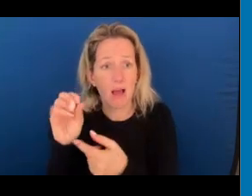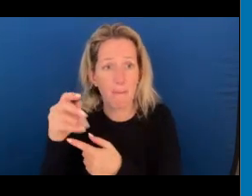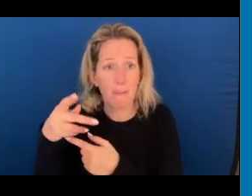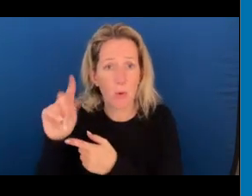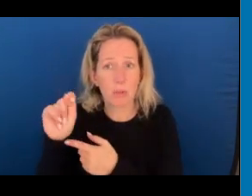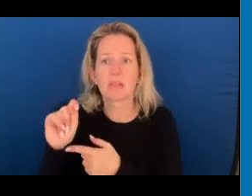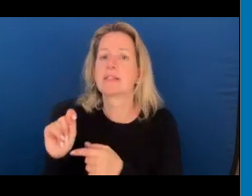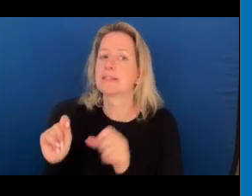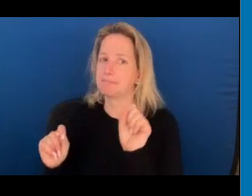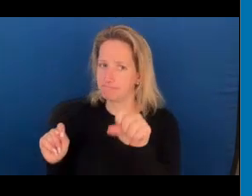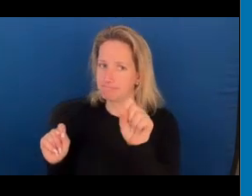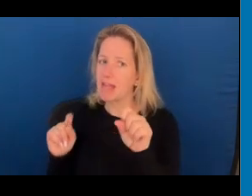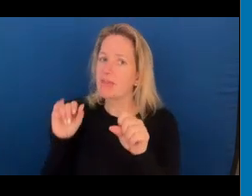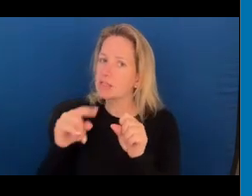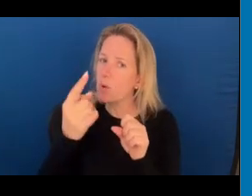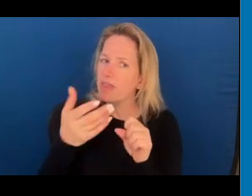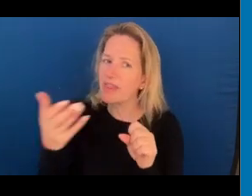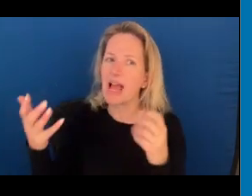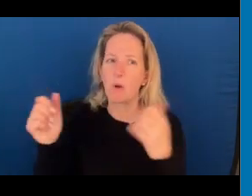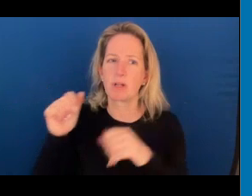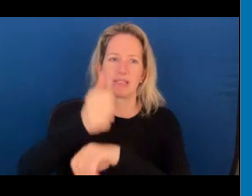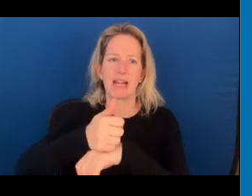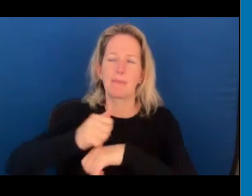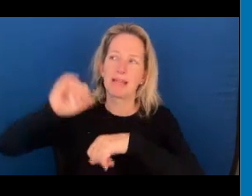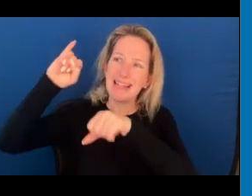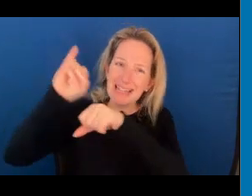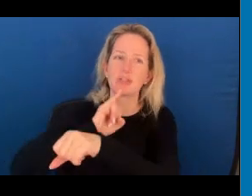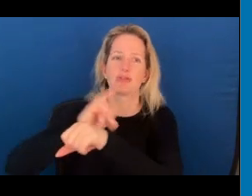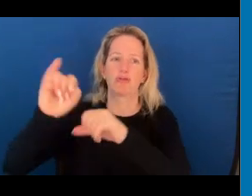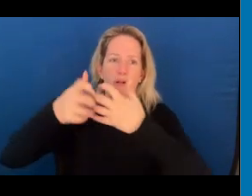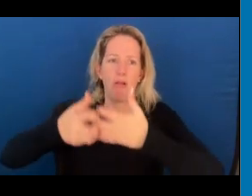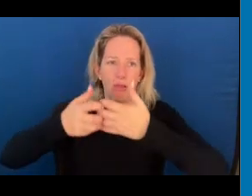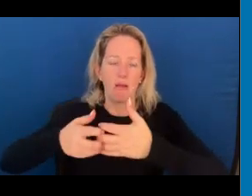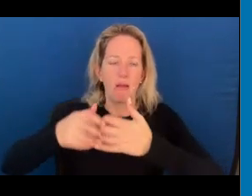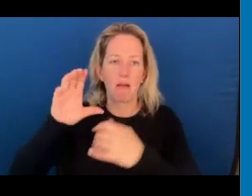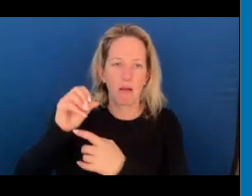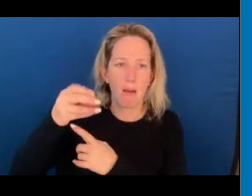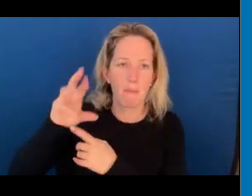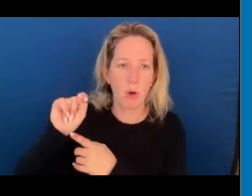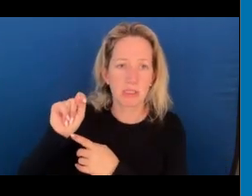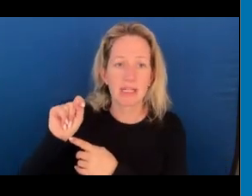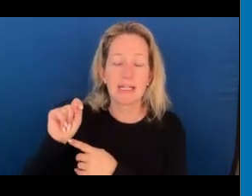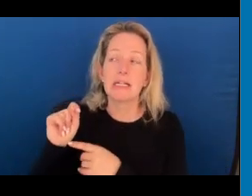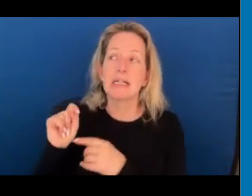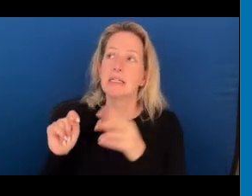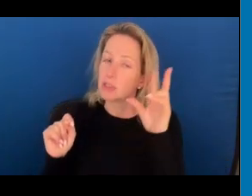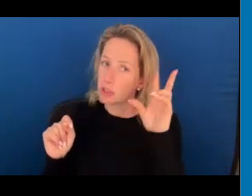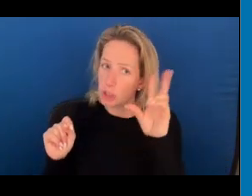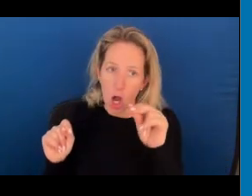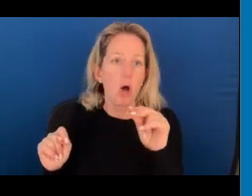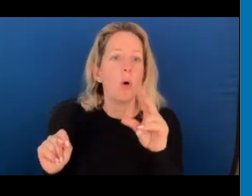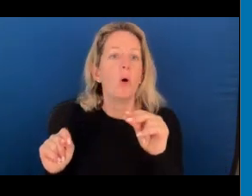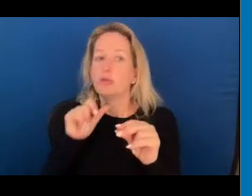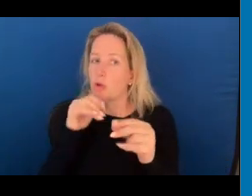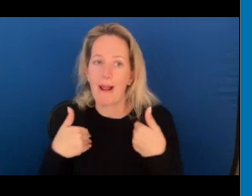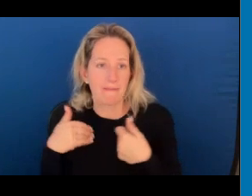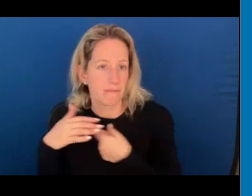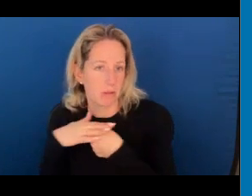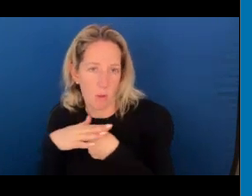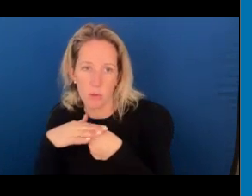in infrastructure like industrial composting? So short answer, no, but we have a regional provider